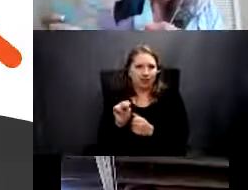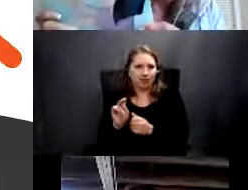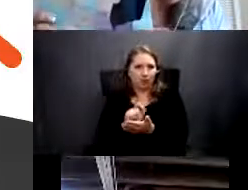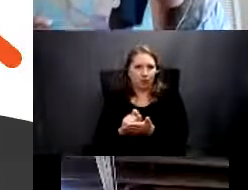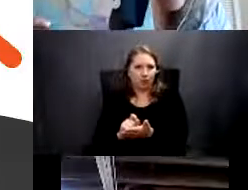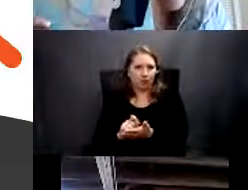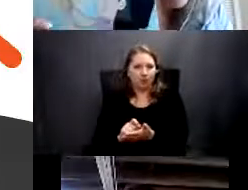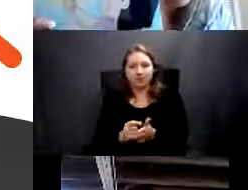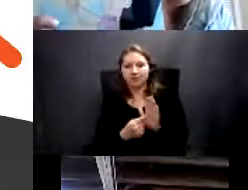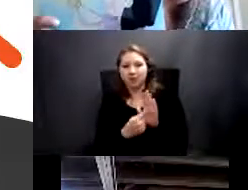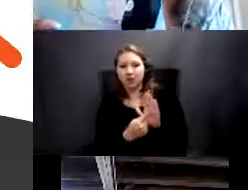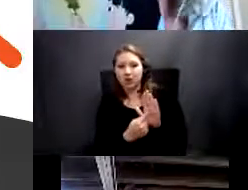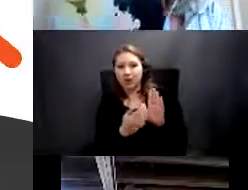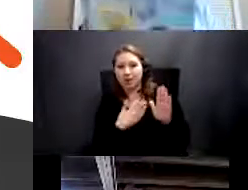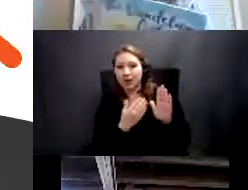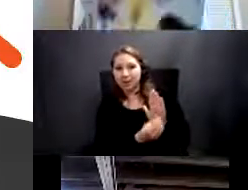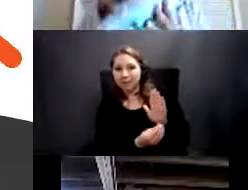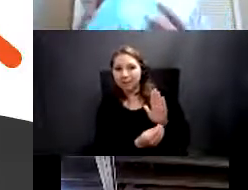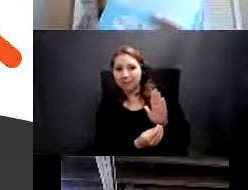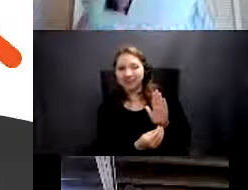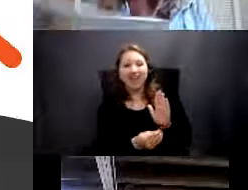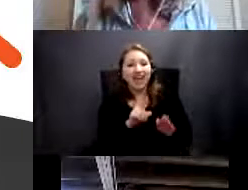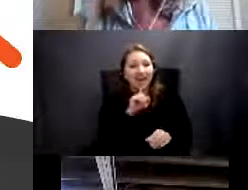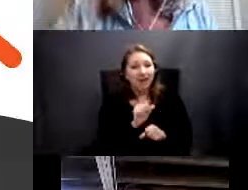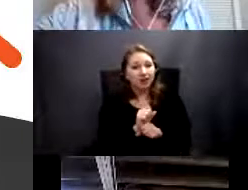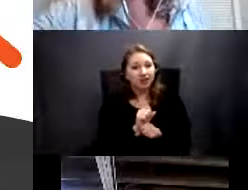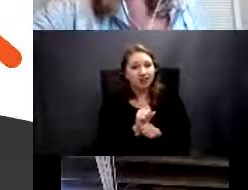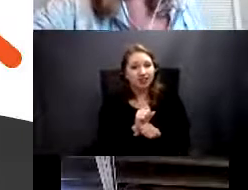I'm showing the copy of the book. I actually I'm